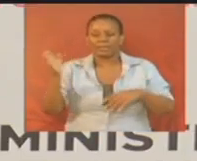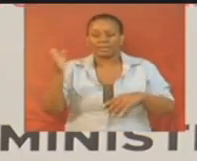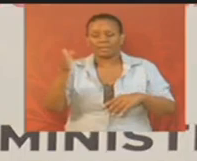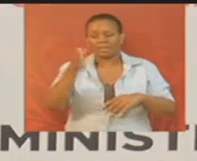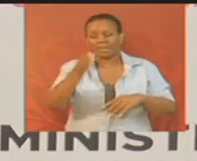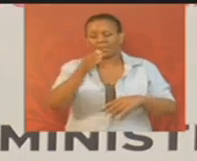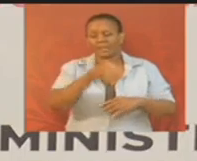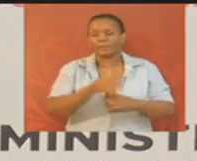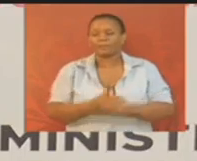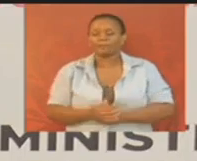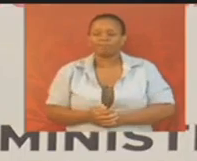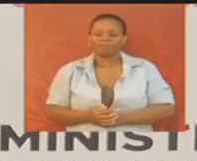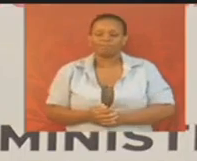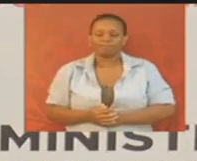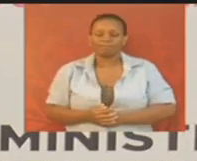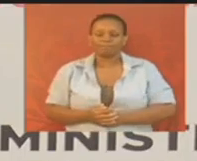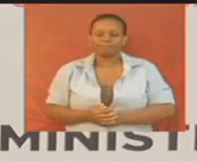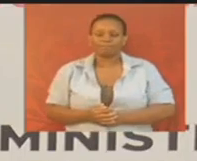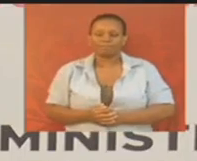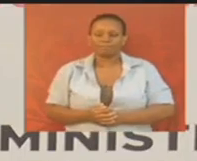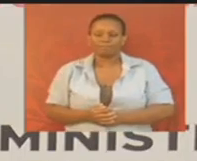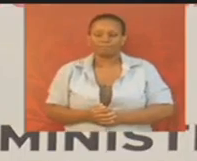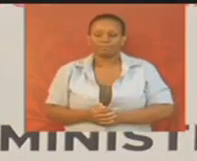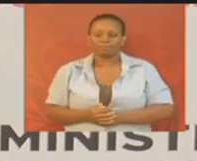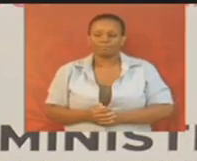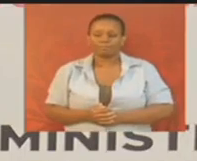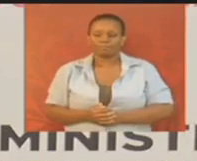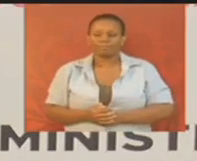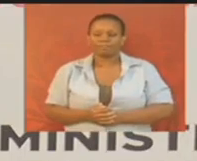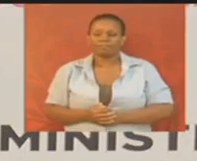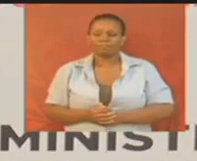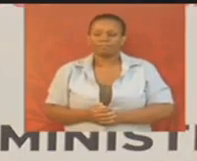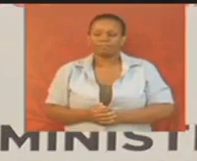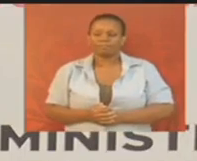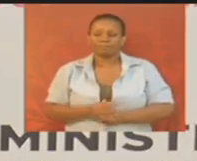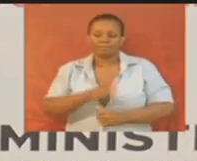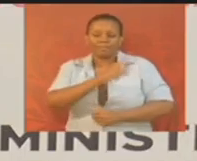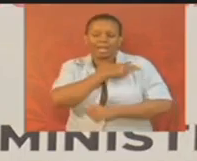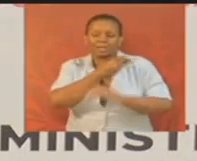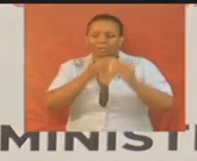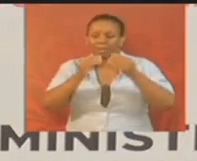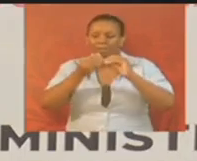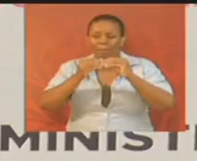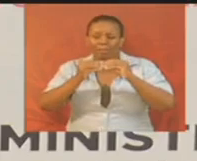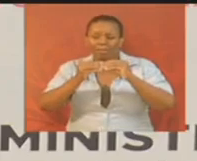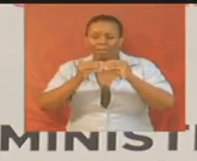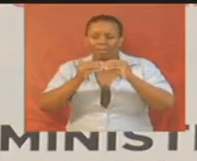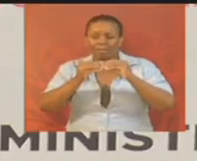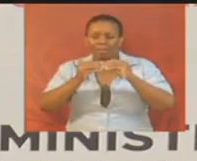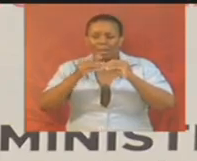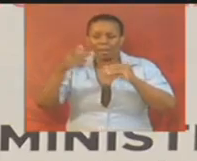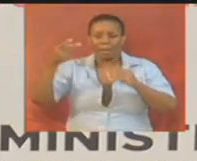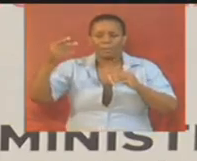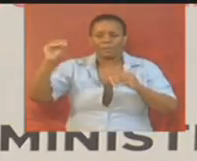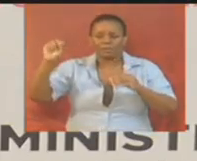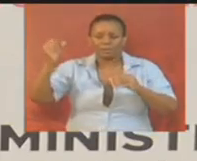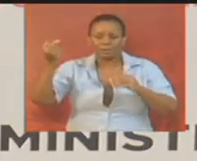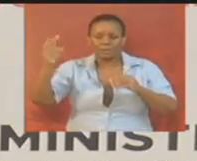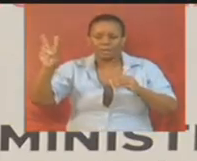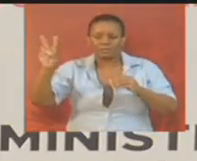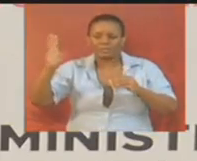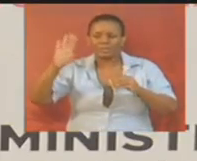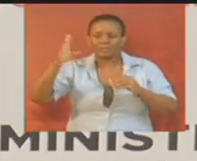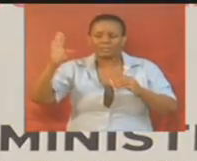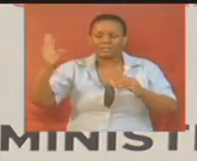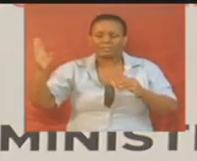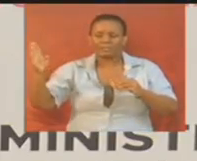Chancellor Hotel 21, Tradewinds Hotel 21, Cara Suites 12, Freedom Hall 21,